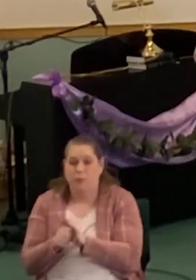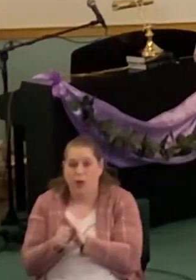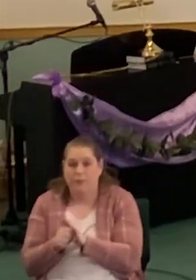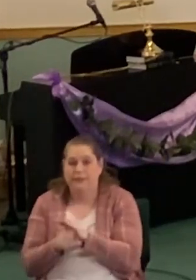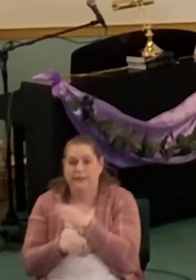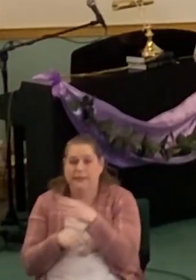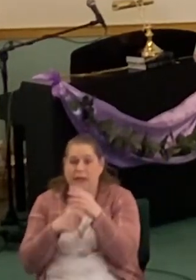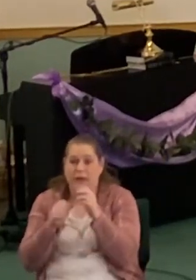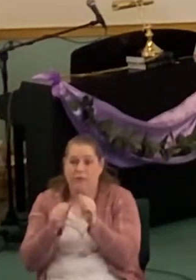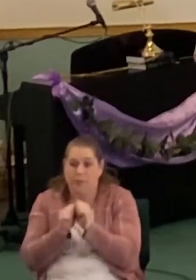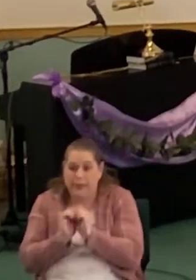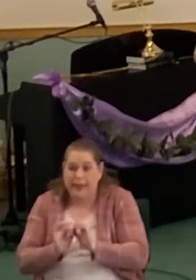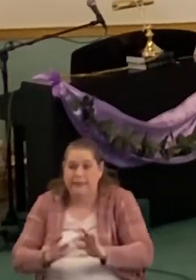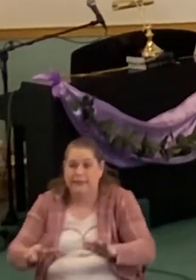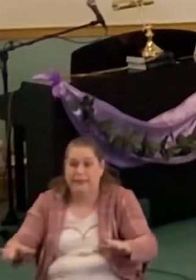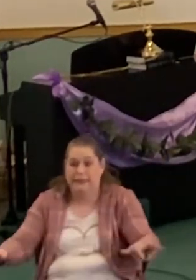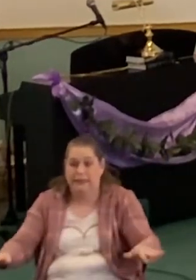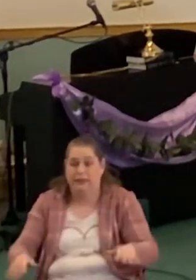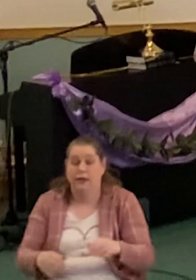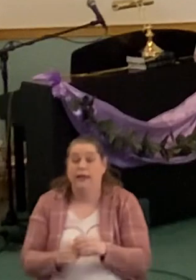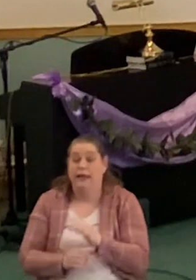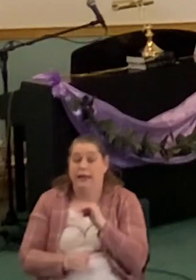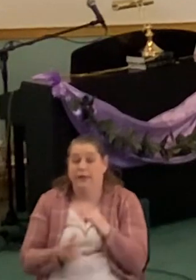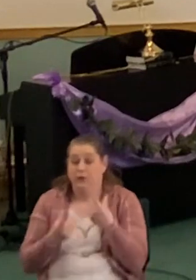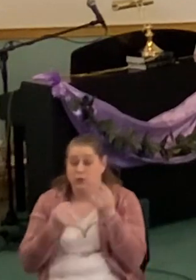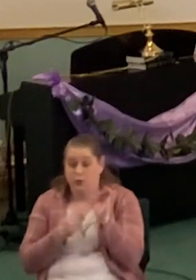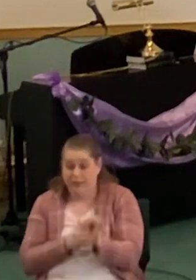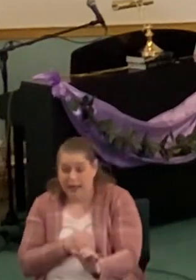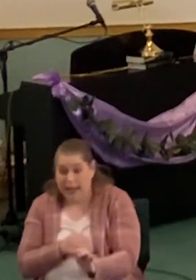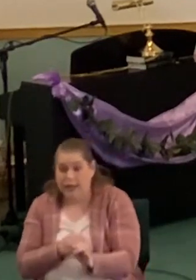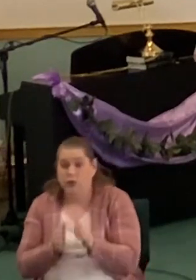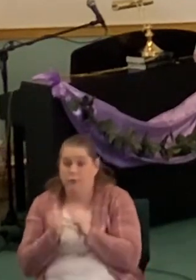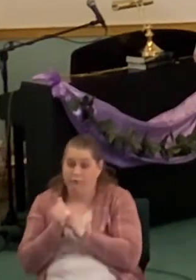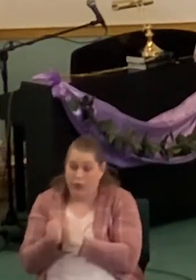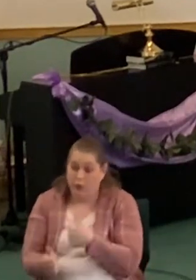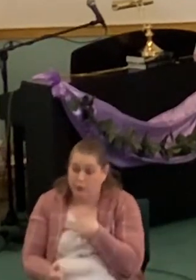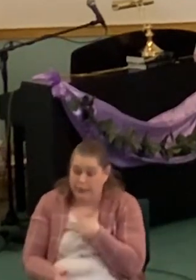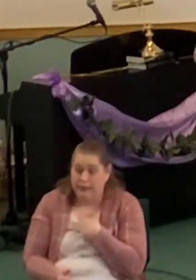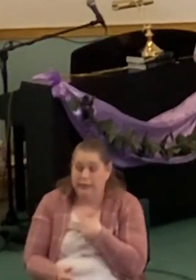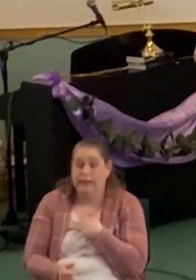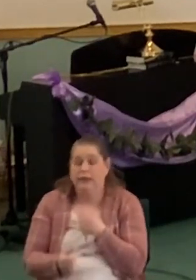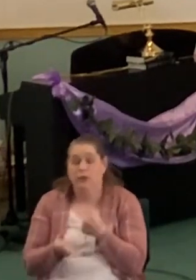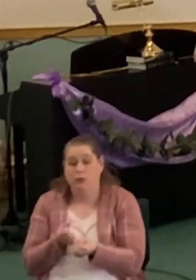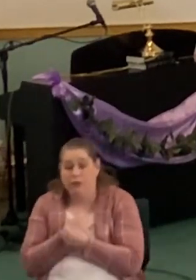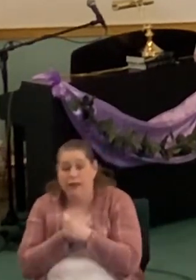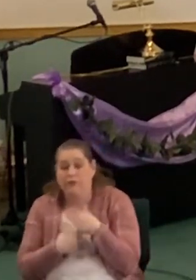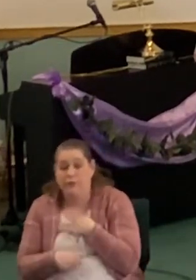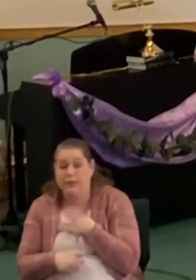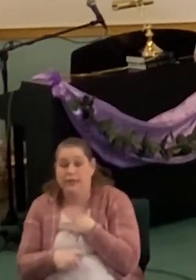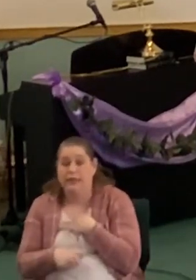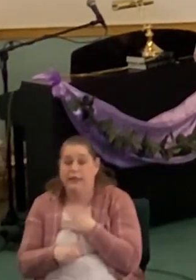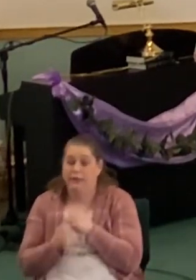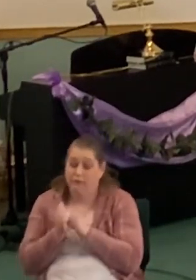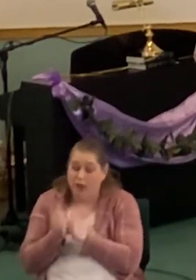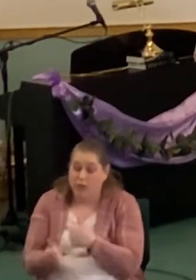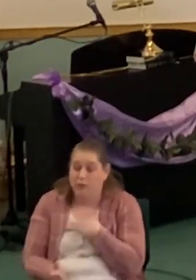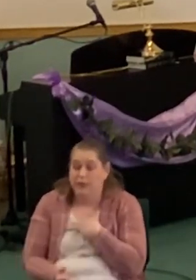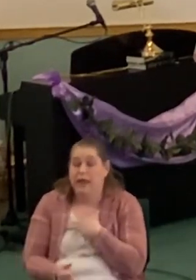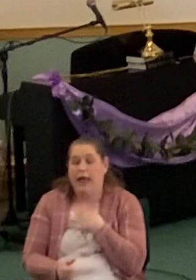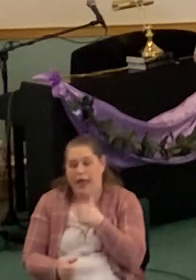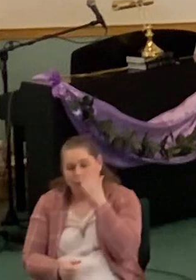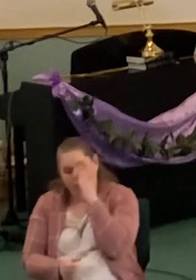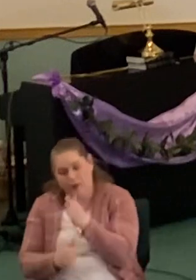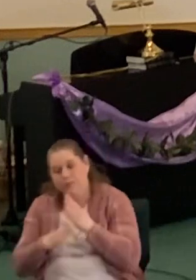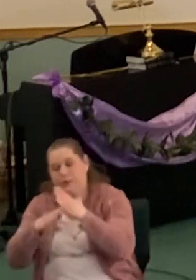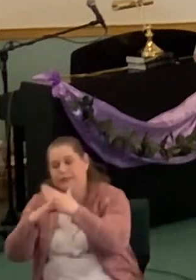blessing in those 14 verses. He says, you do this law, you follow me, you love me, and stick with me, and I will protect you,